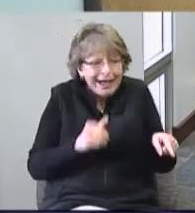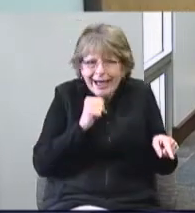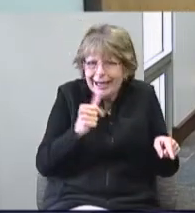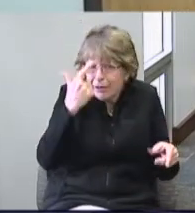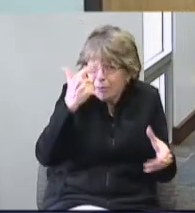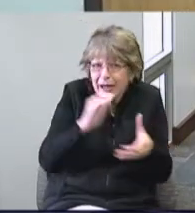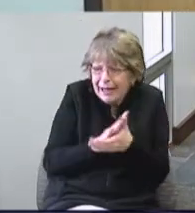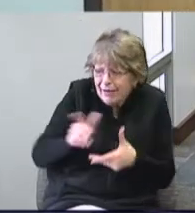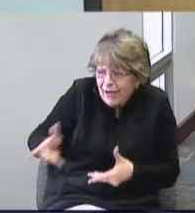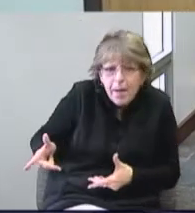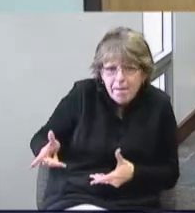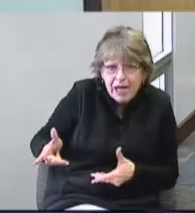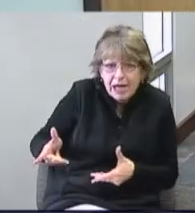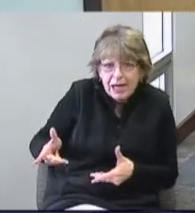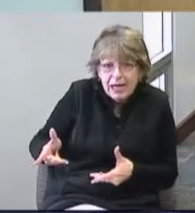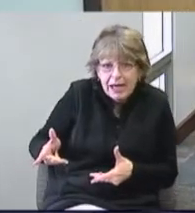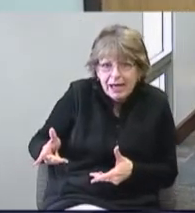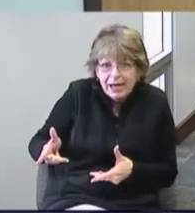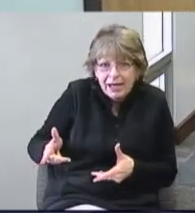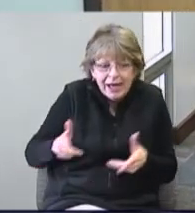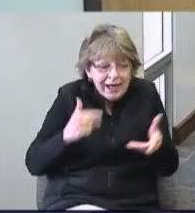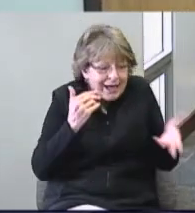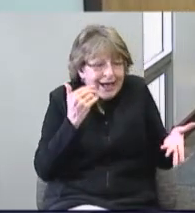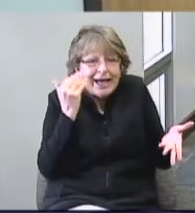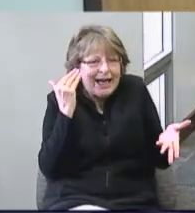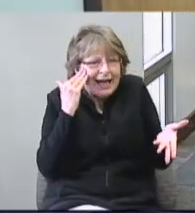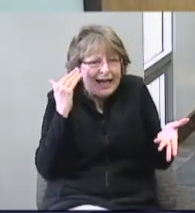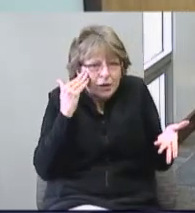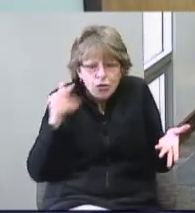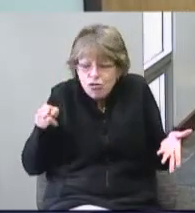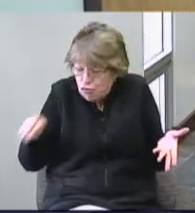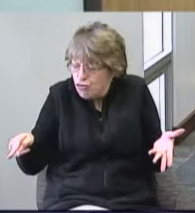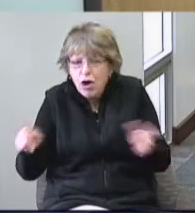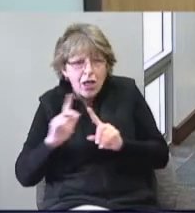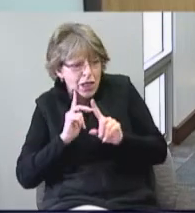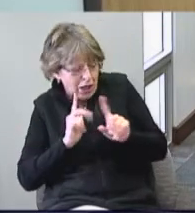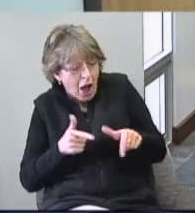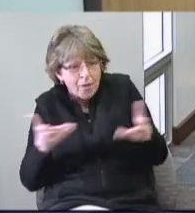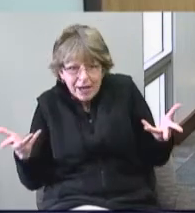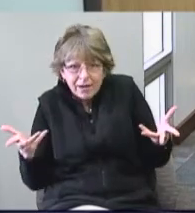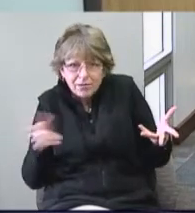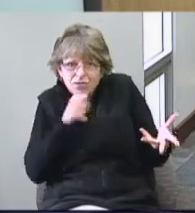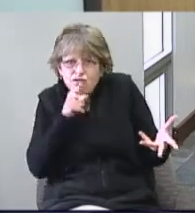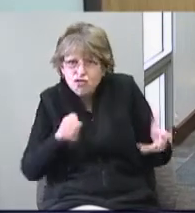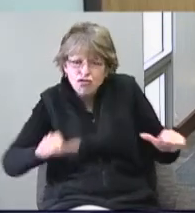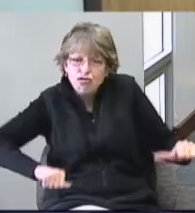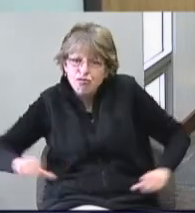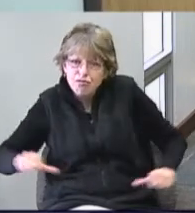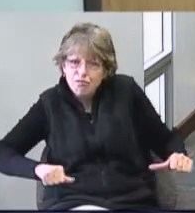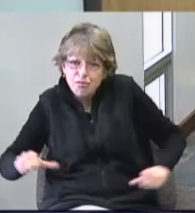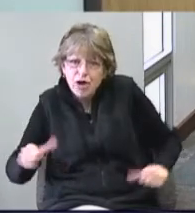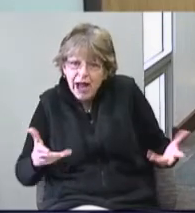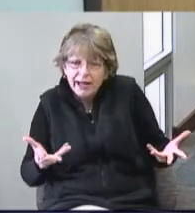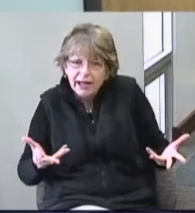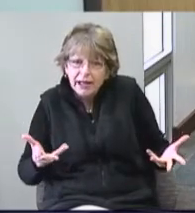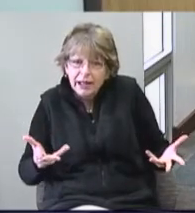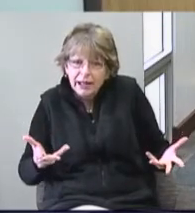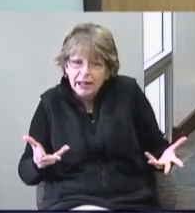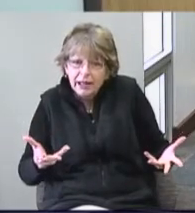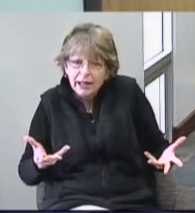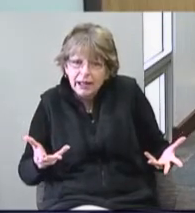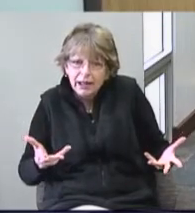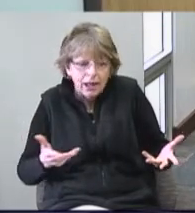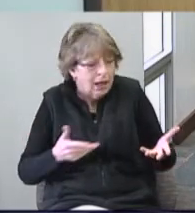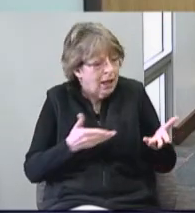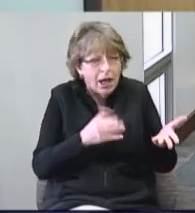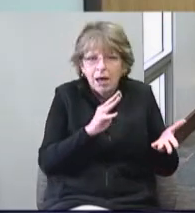He recognized Officer Ragosa's comments for what they were, braggadocio, locker room talk. He